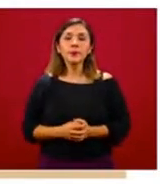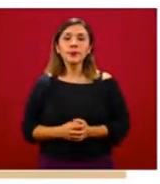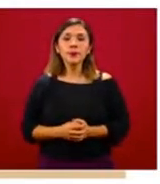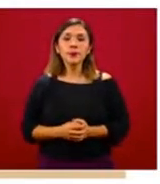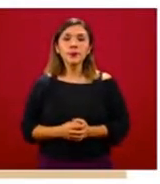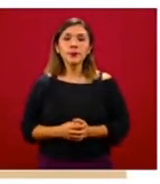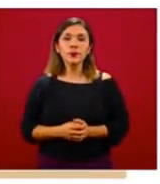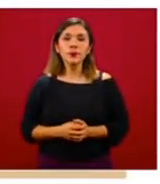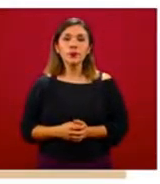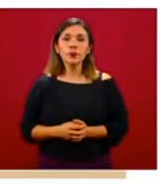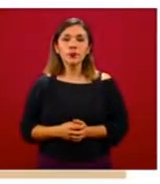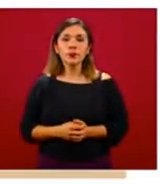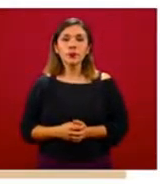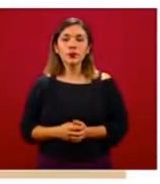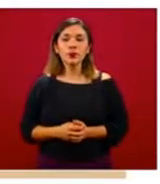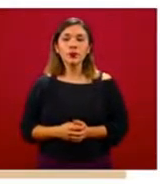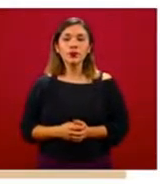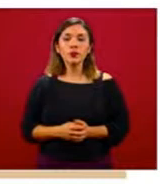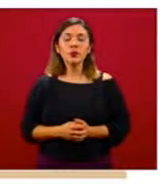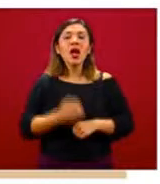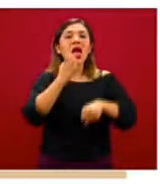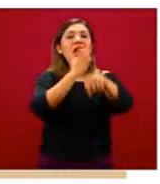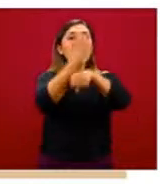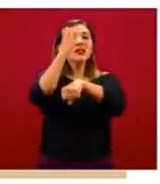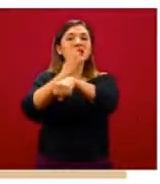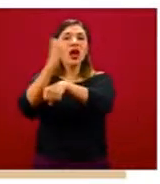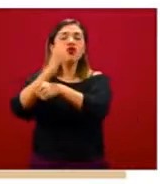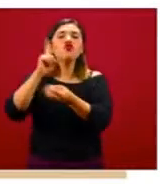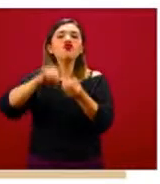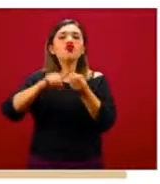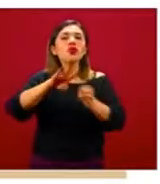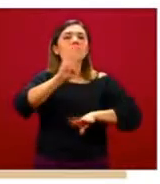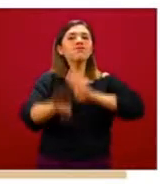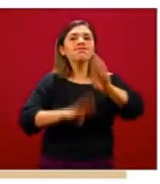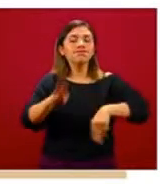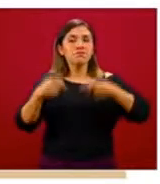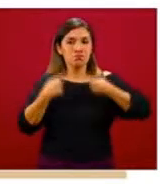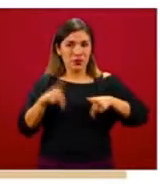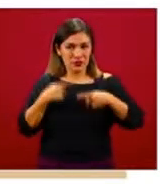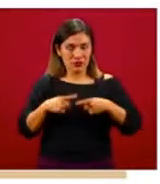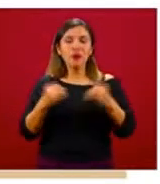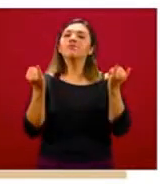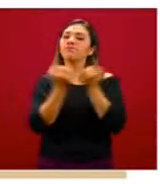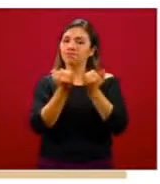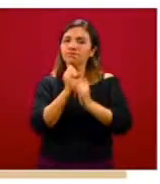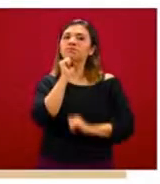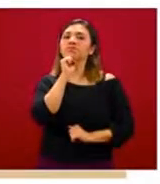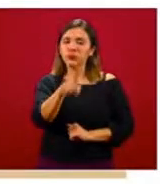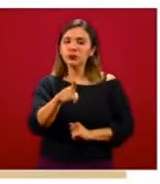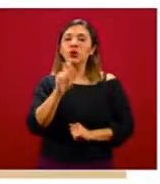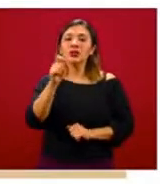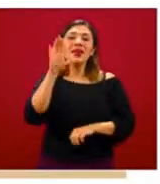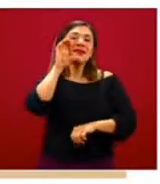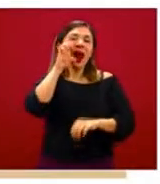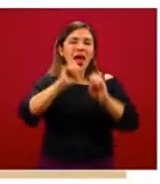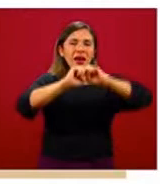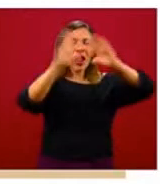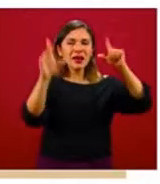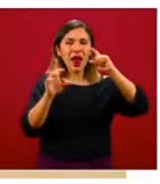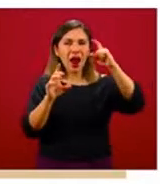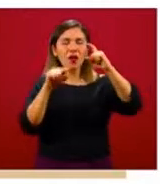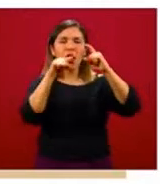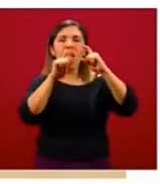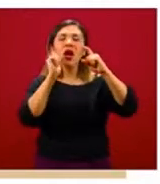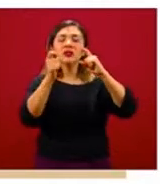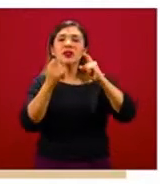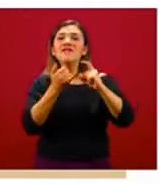la confirmed. distribución de las defunciones por la You can entidad also see federativa the donde spread ocurrieron, of the e igual fatalities en el per segmento state, naranja and claro also la the